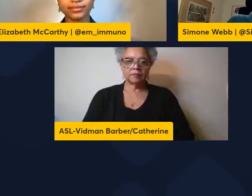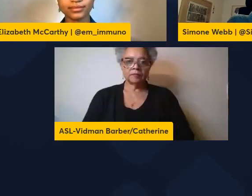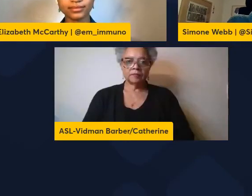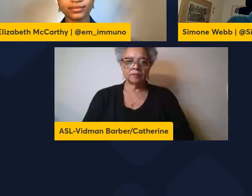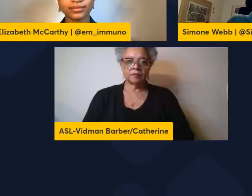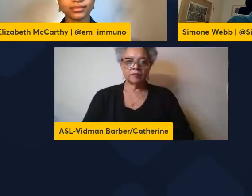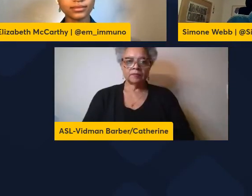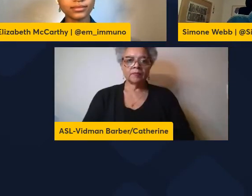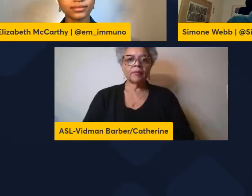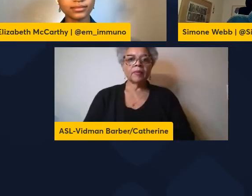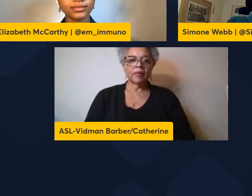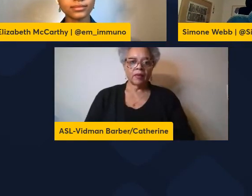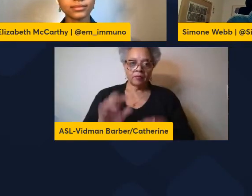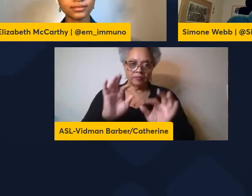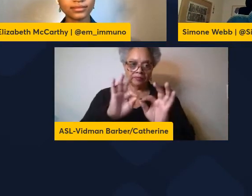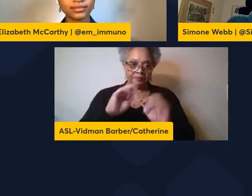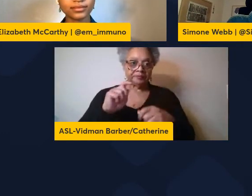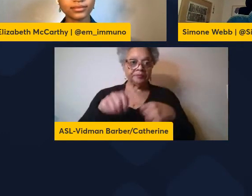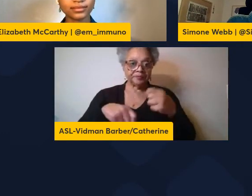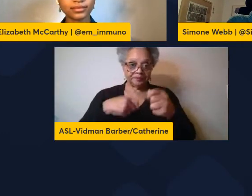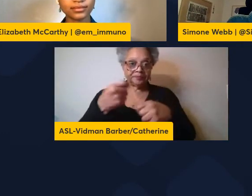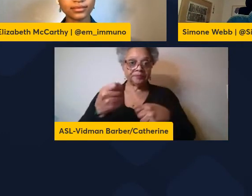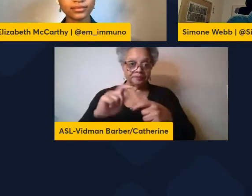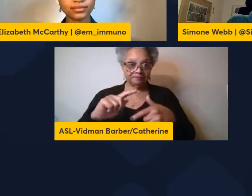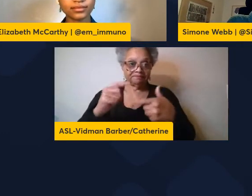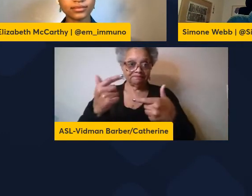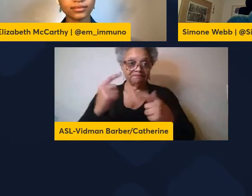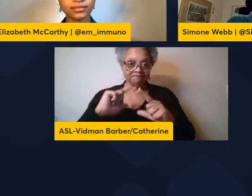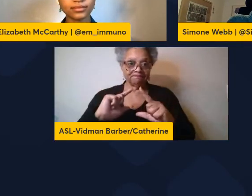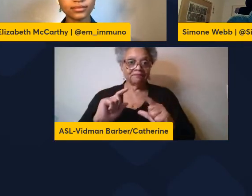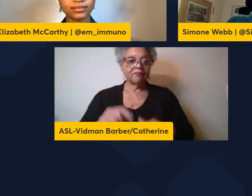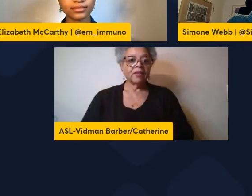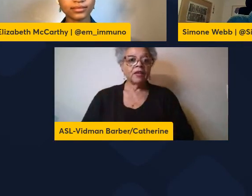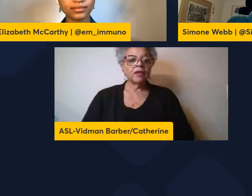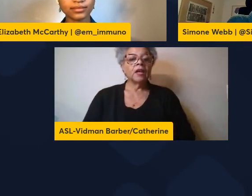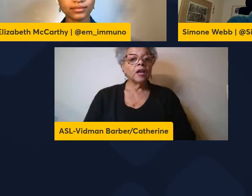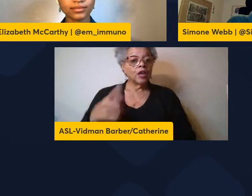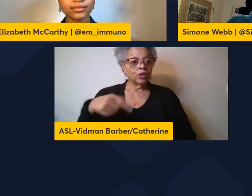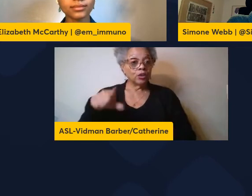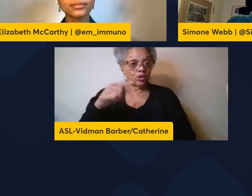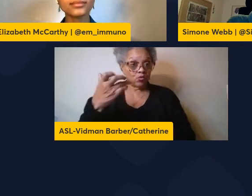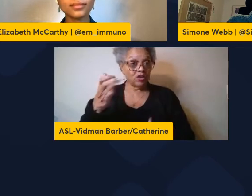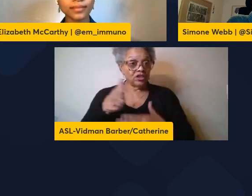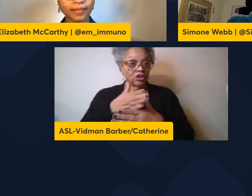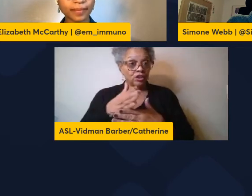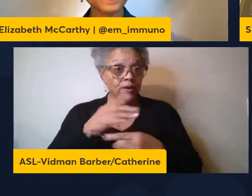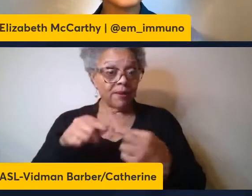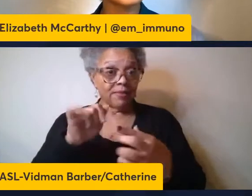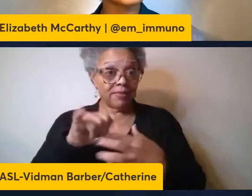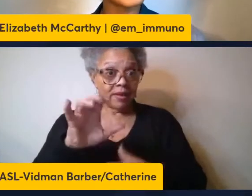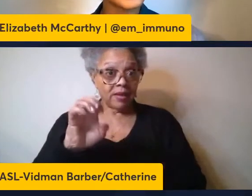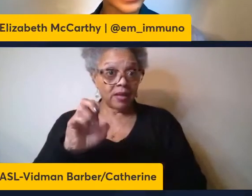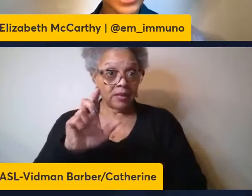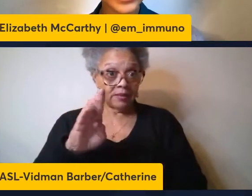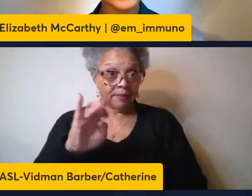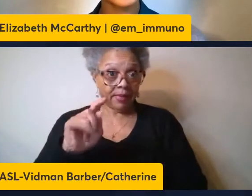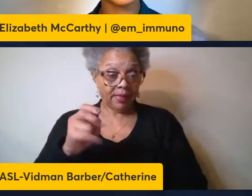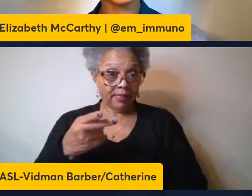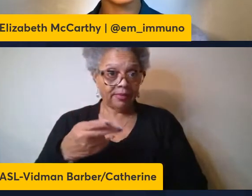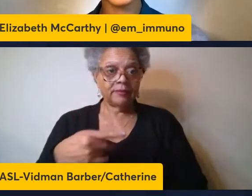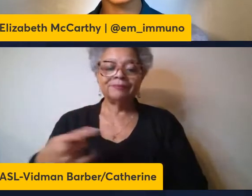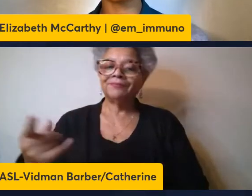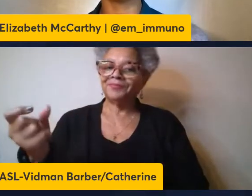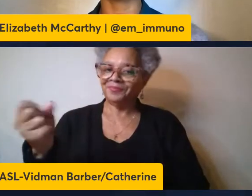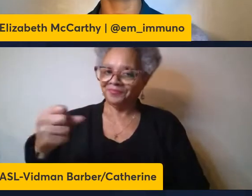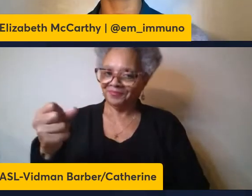computing environments. Do you want to share about that, Elizabeth, for example? Yeah, so